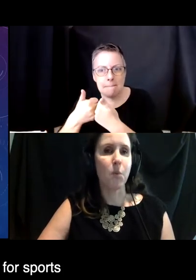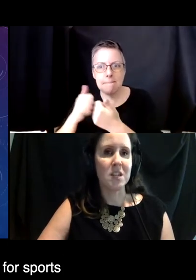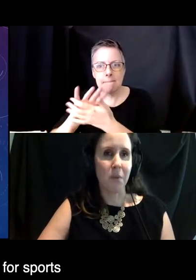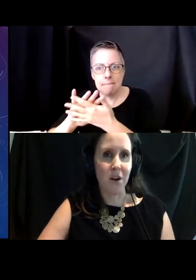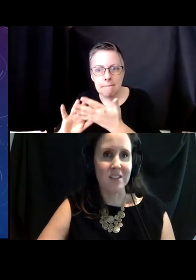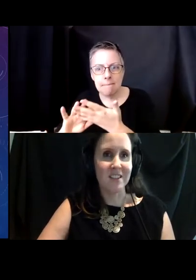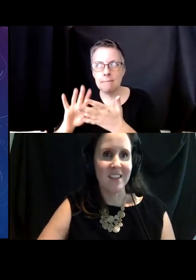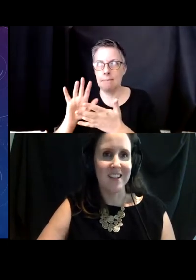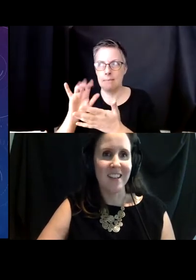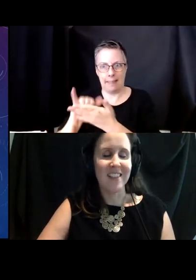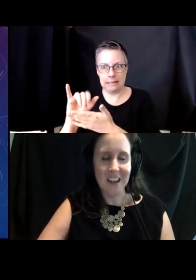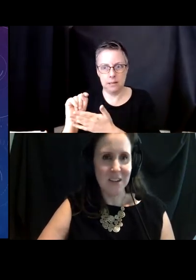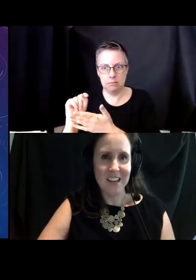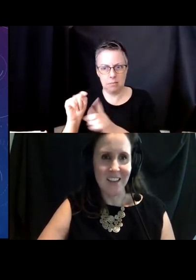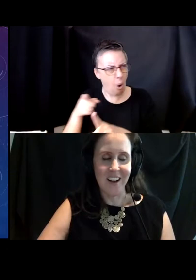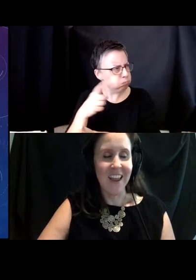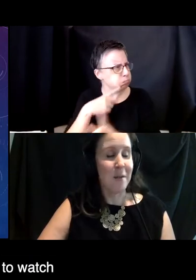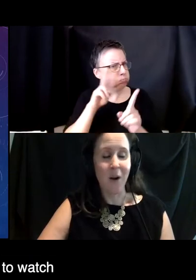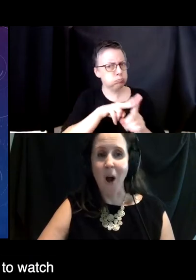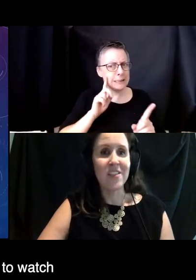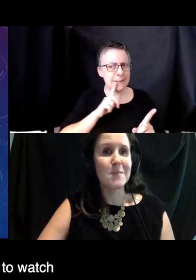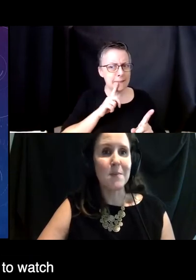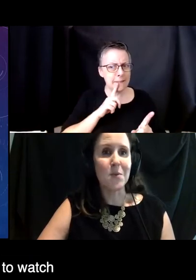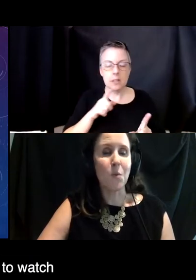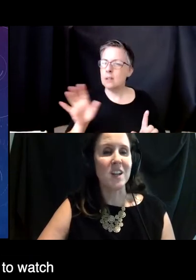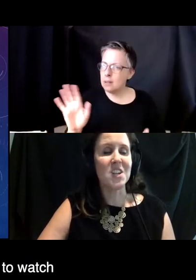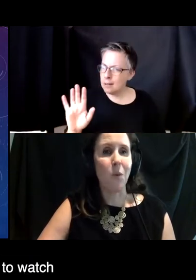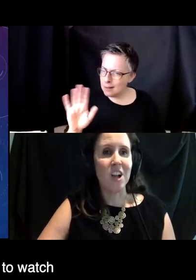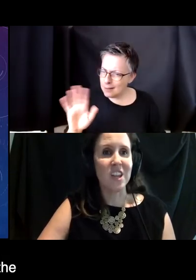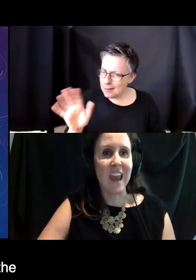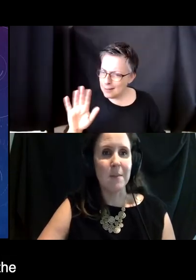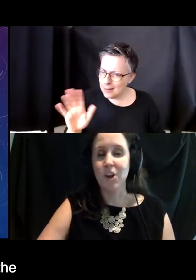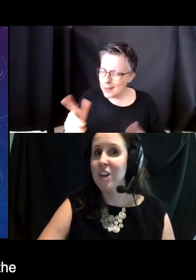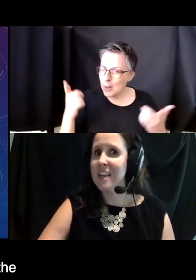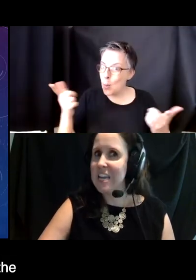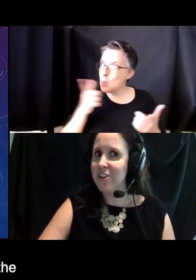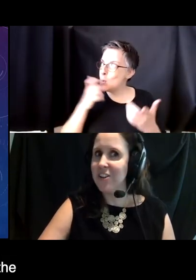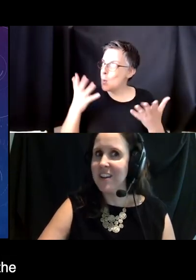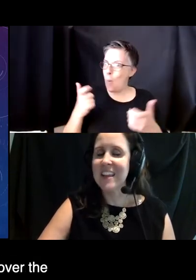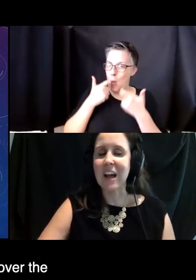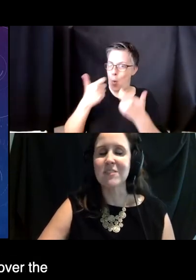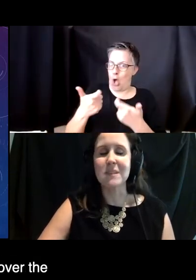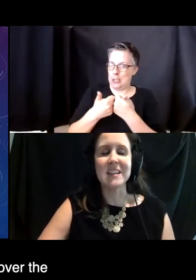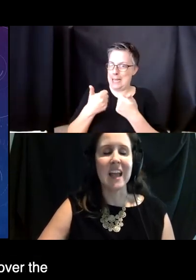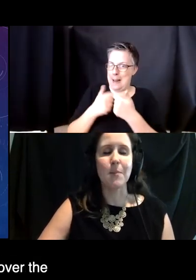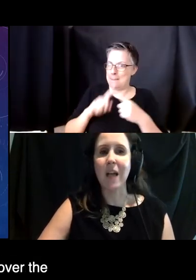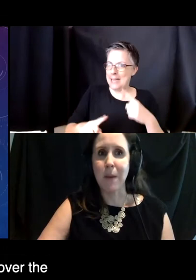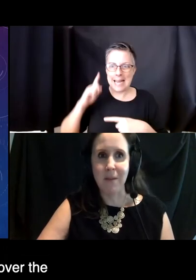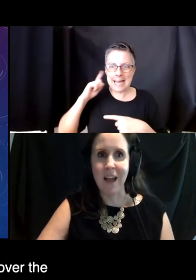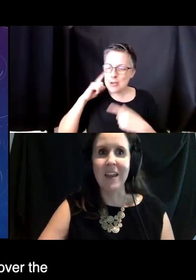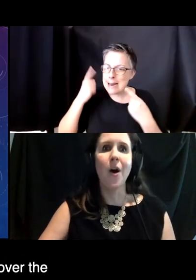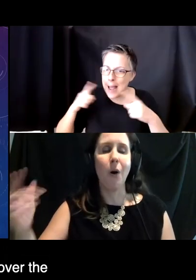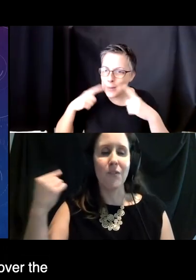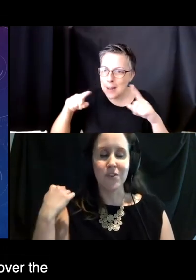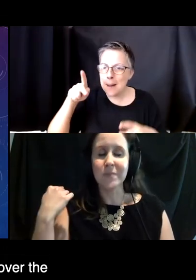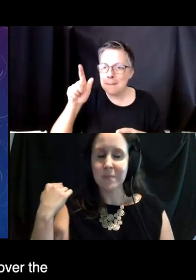for the sports bars. That's what he thought. But all of these people who wanted to watch the game but couldn't hear the announcement and the